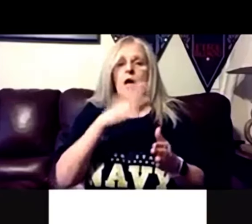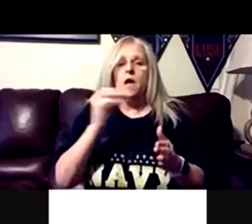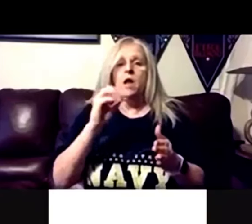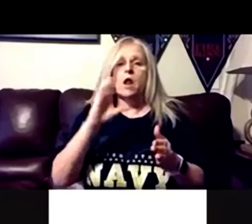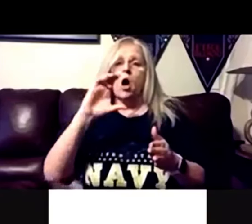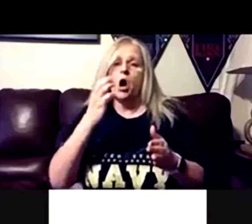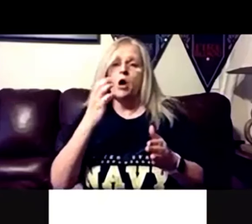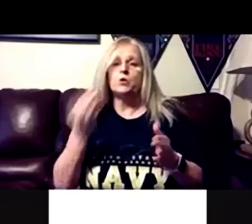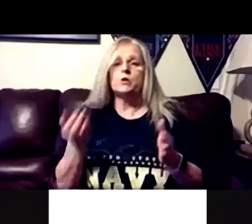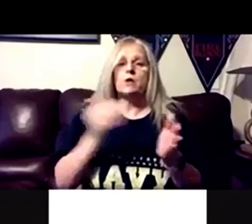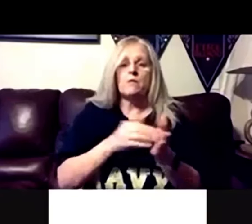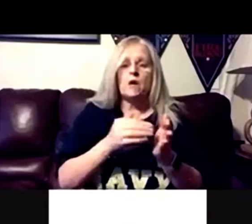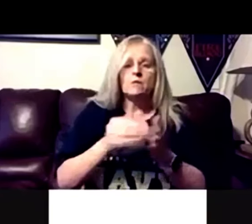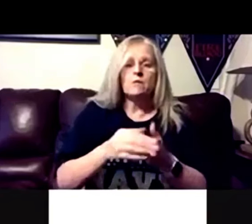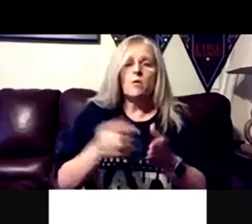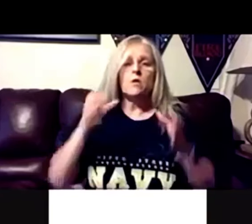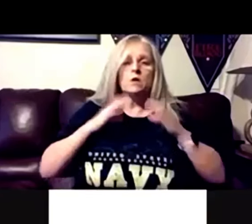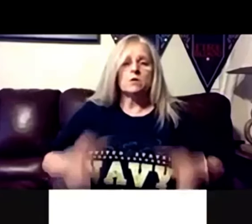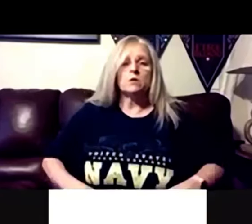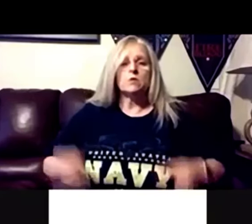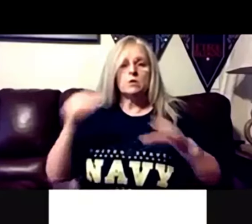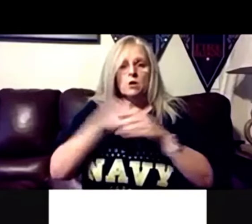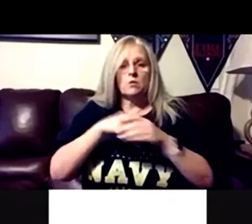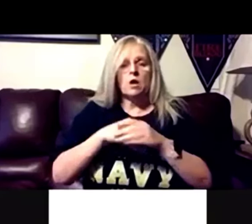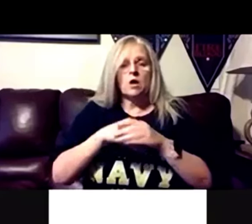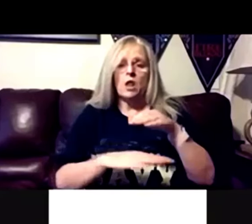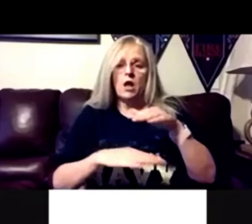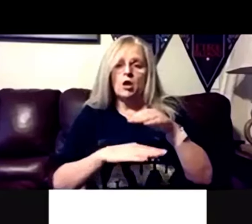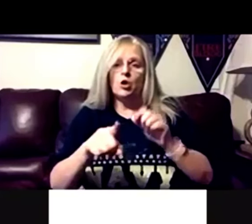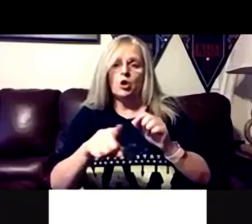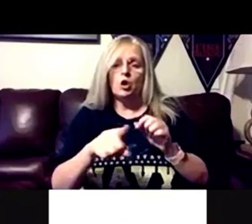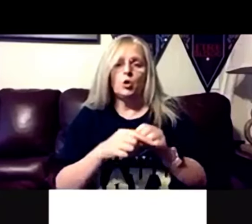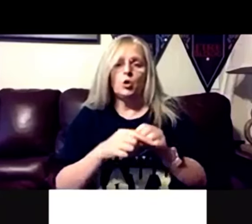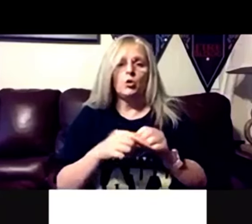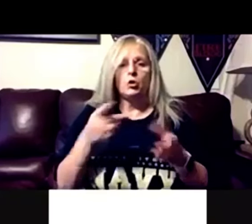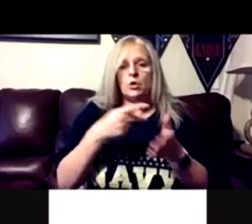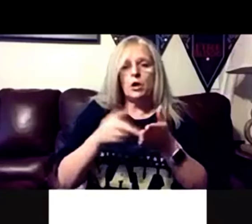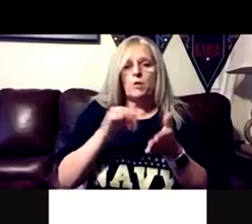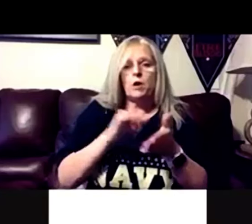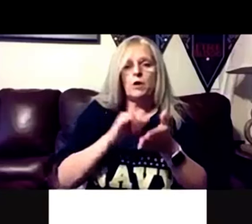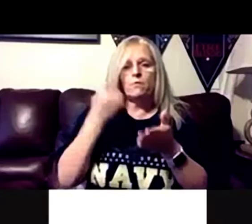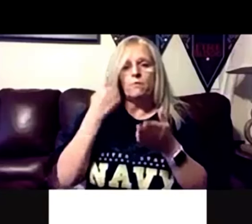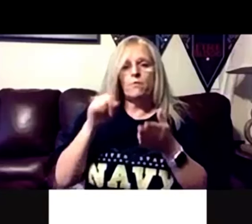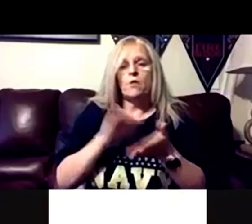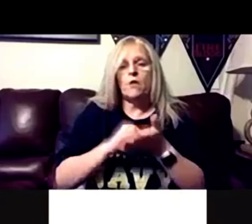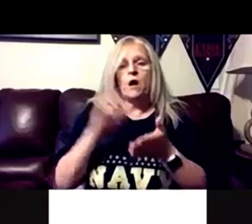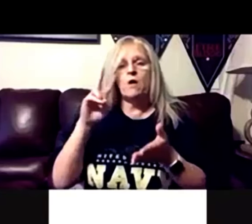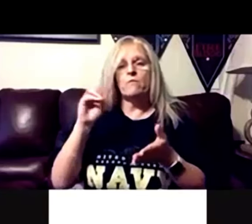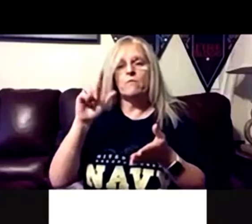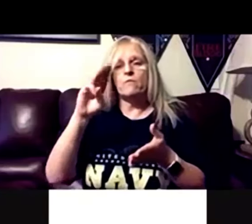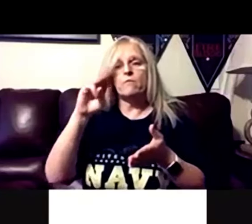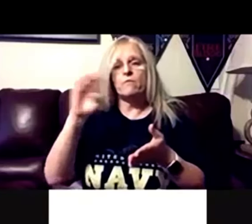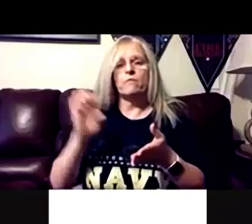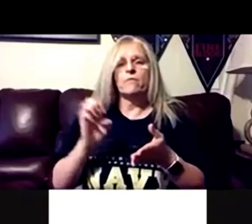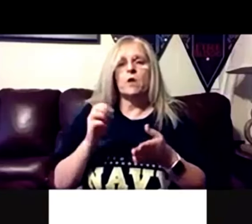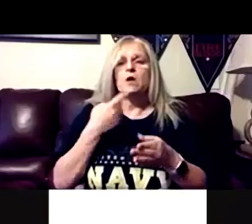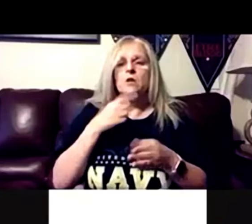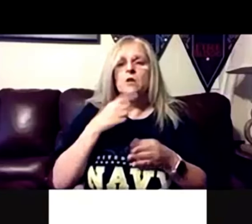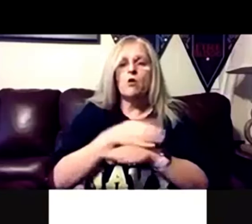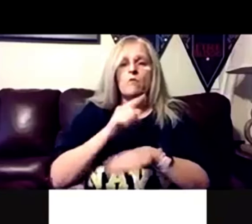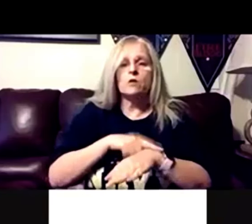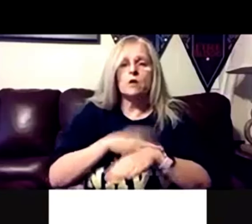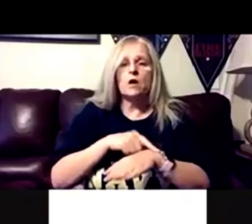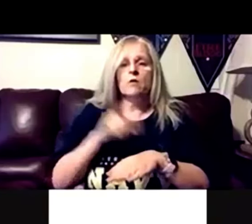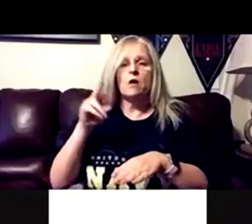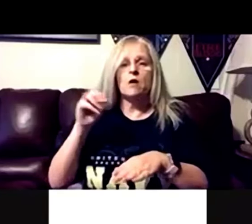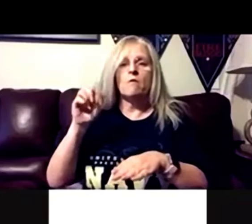And as these customers come in and land underneath you, you are going to get paid for that volume. And I can tell you over time, that volume is